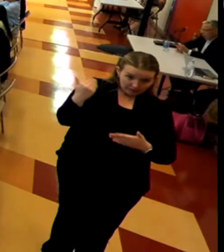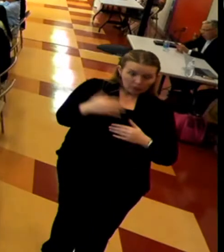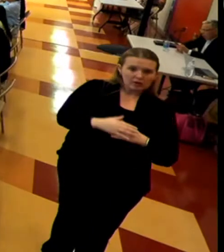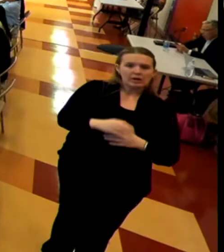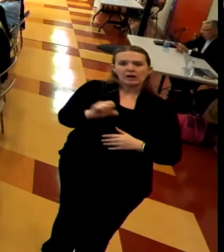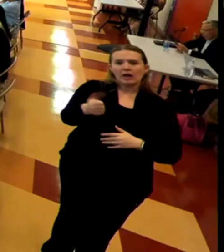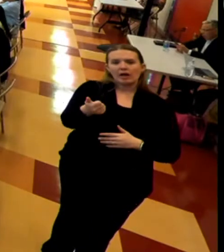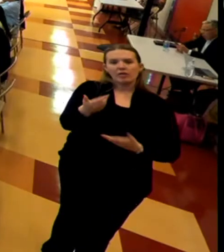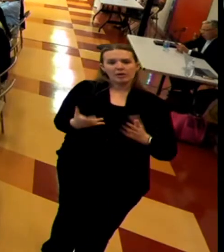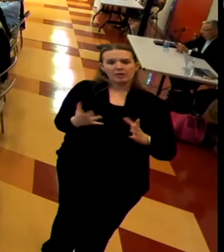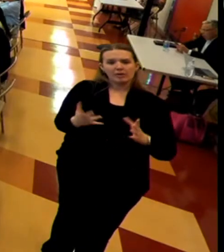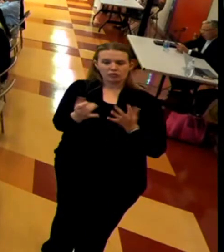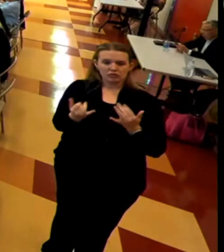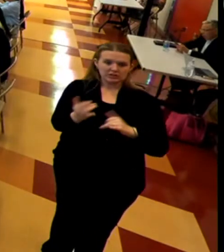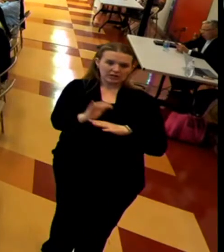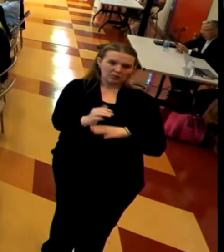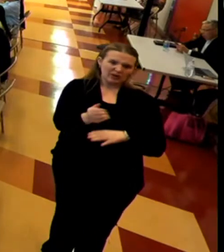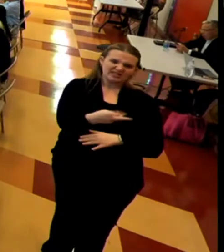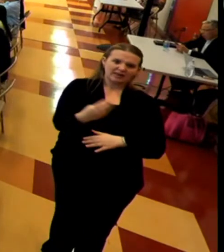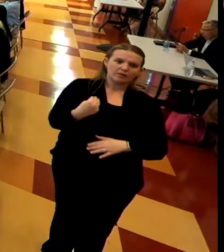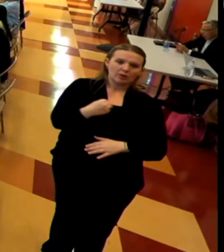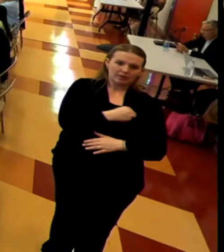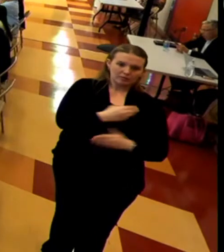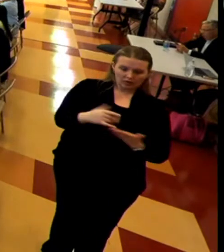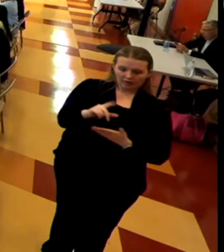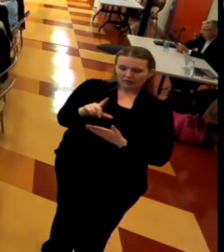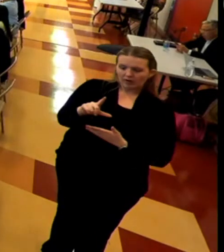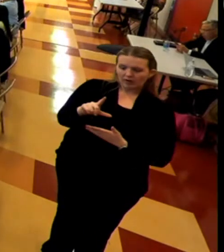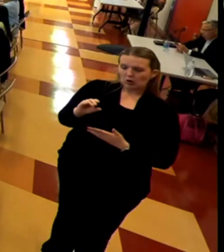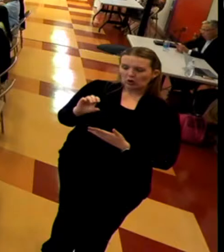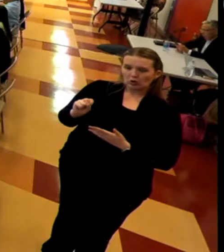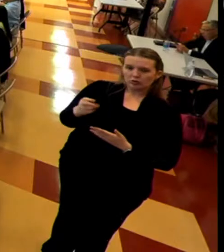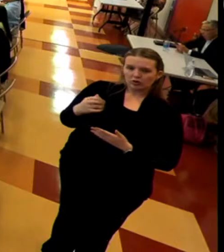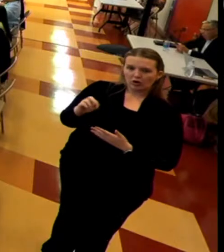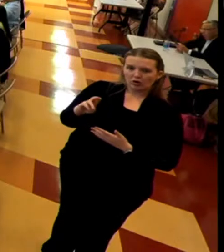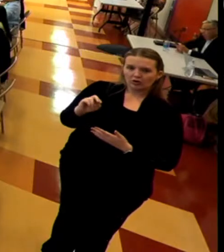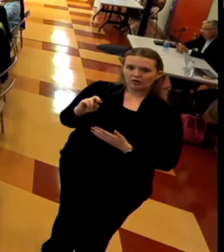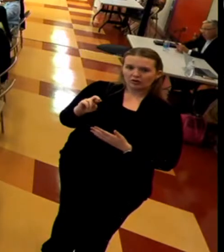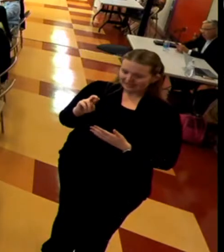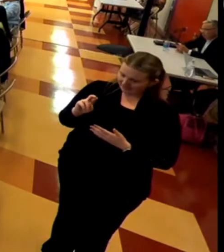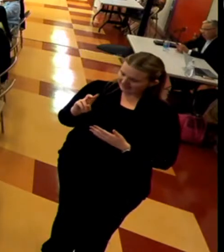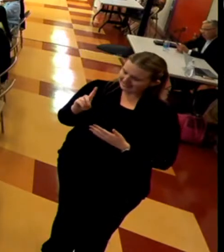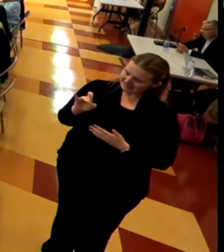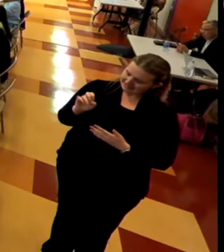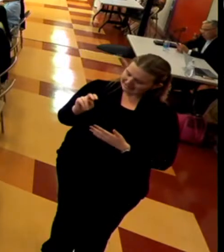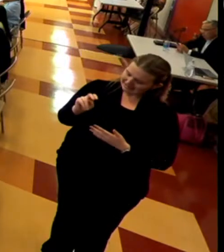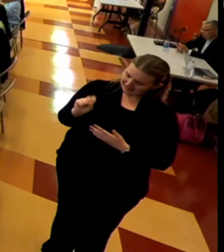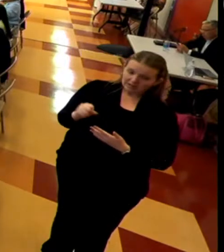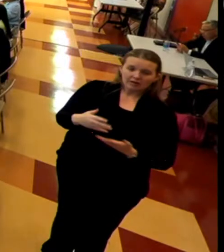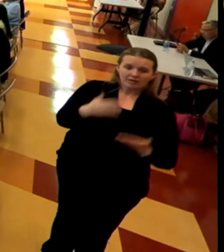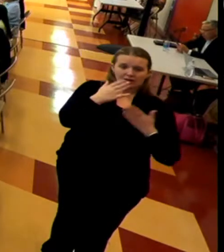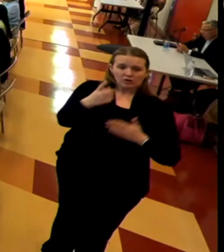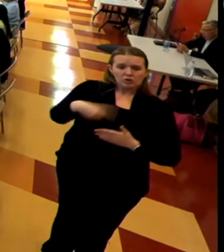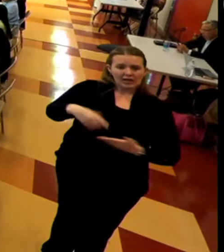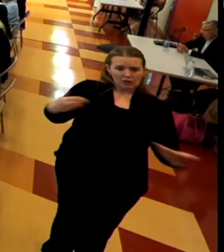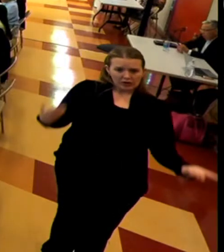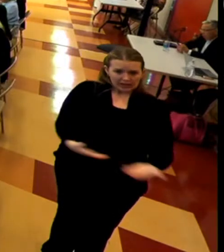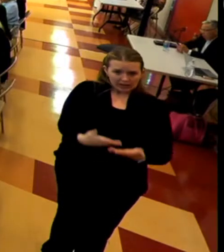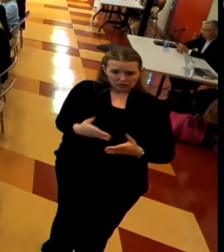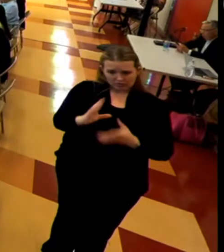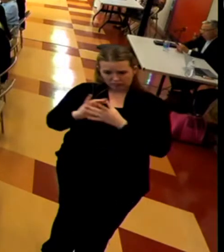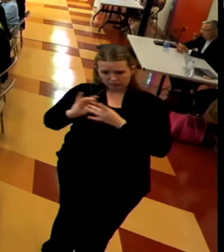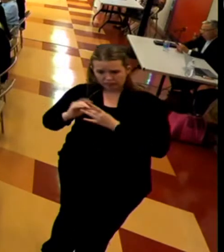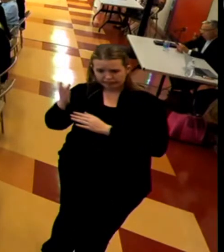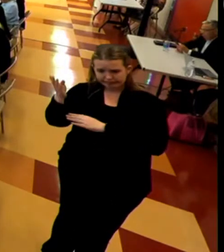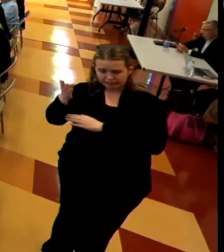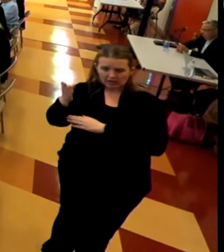tonight. We have several members here from Los Jardines, and I'd like to thank those that are here who will be speaking and are here representing